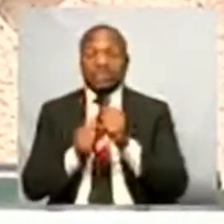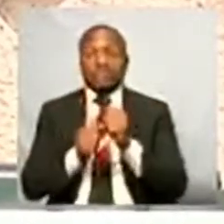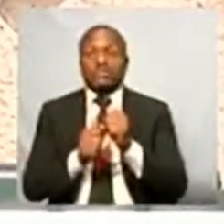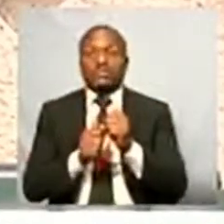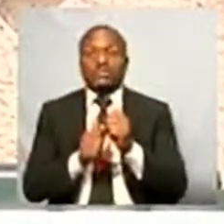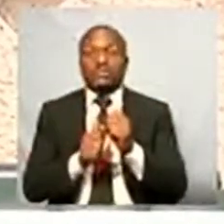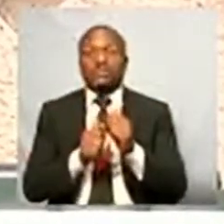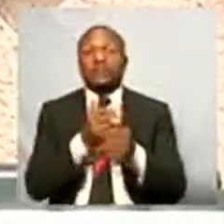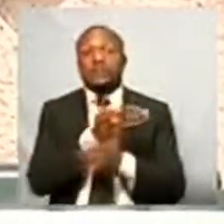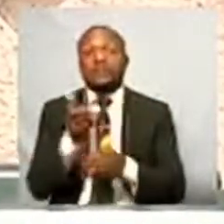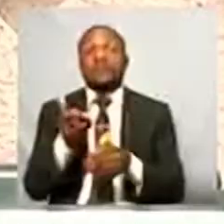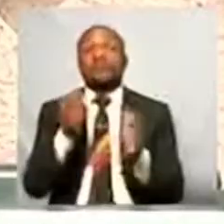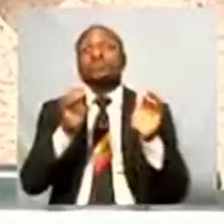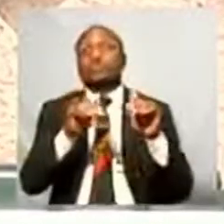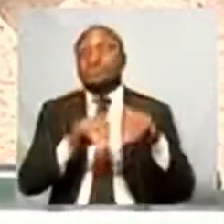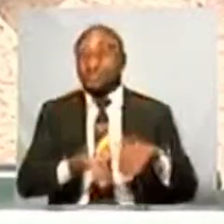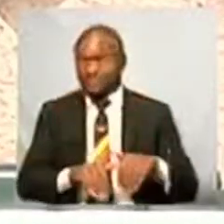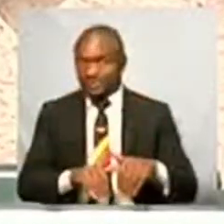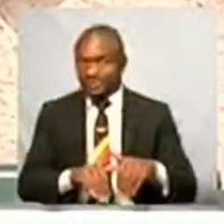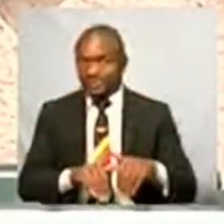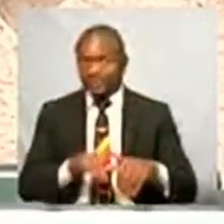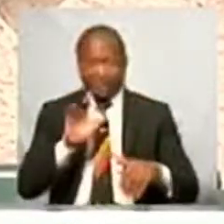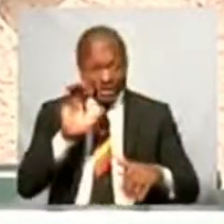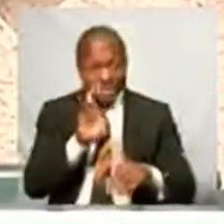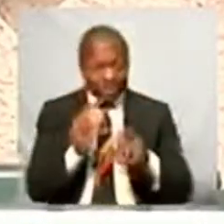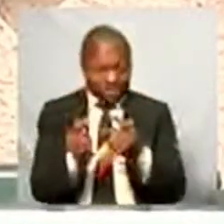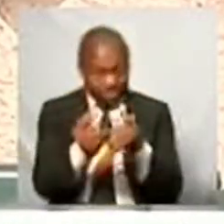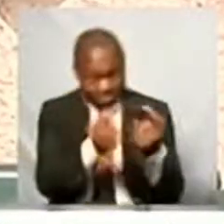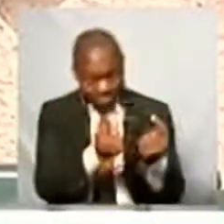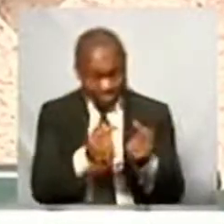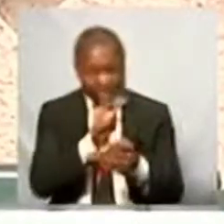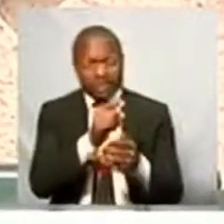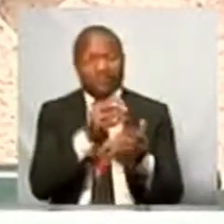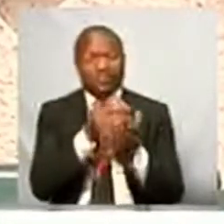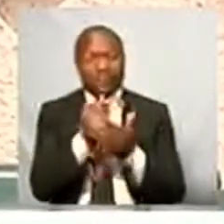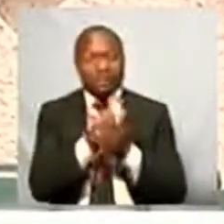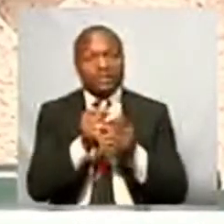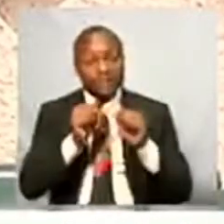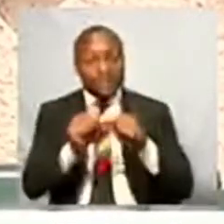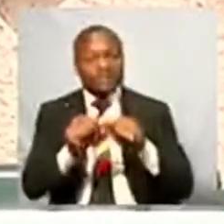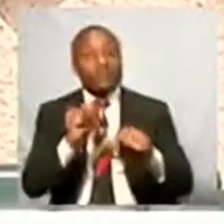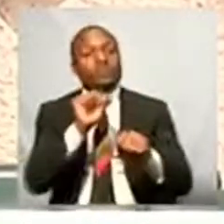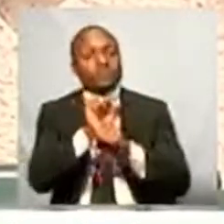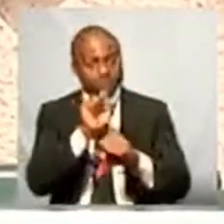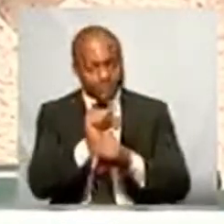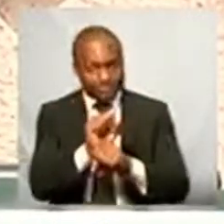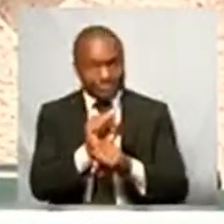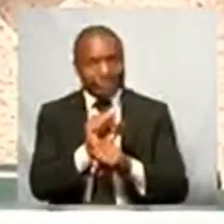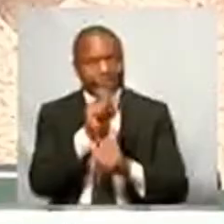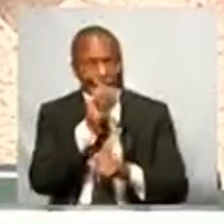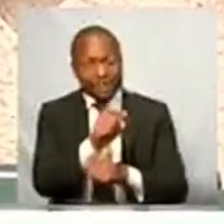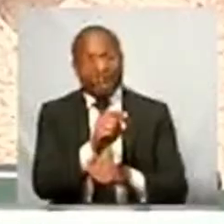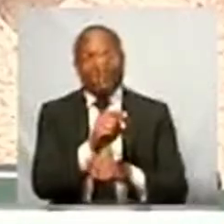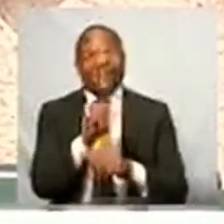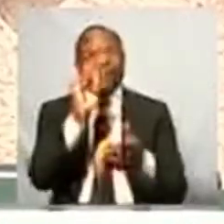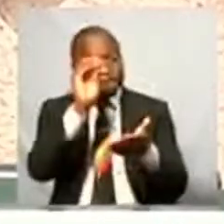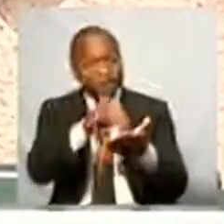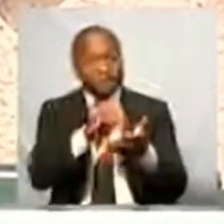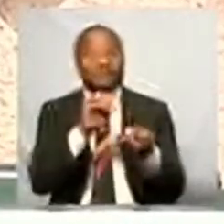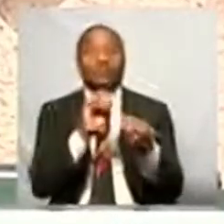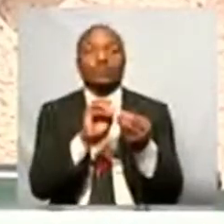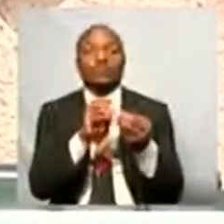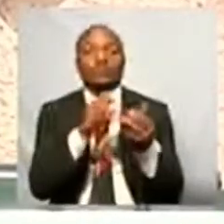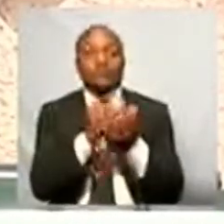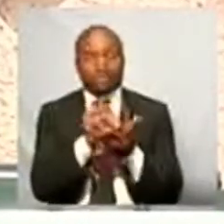In their case, their dedicated financing institution is still operational, and they are even putting more